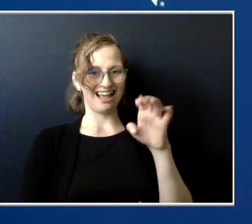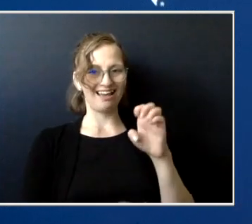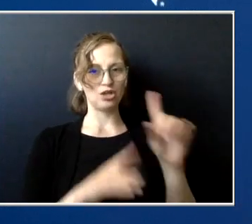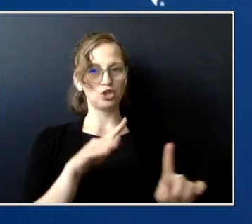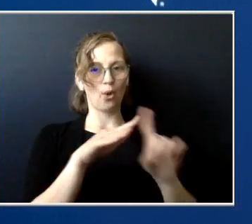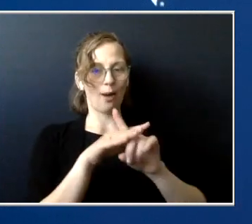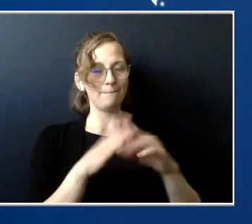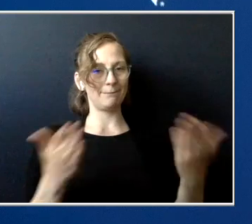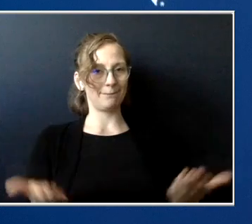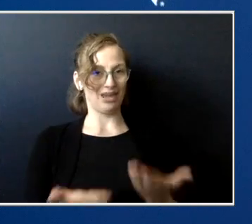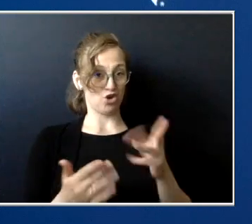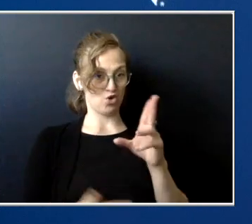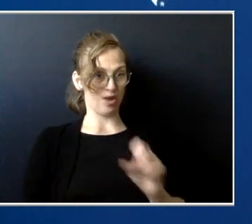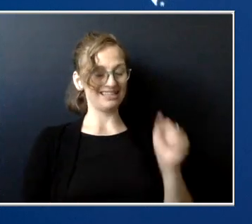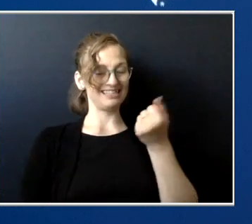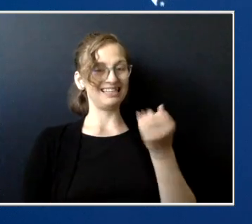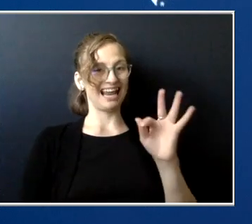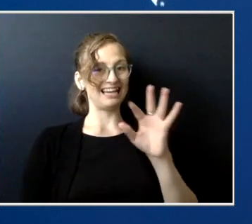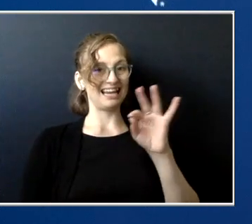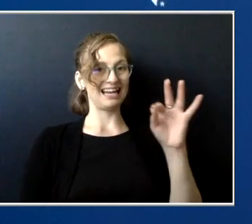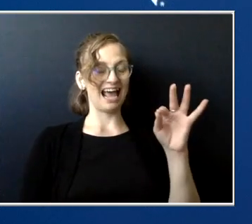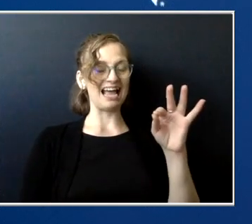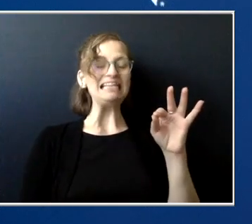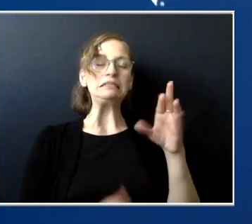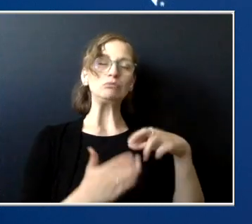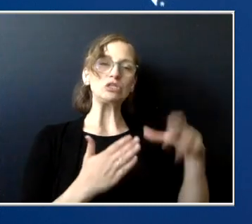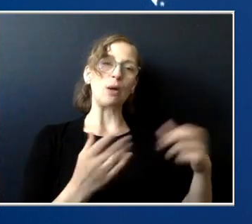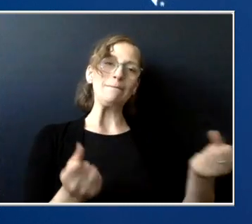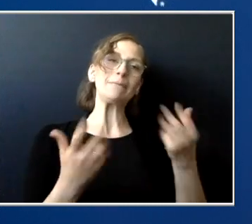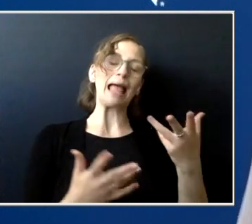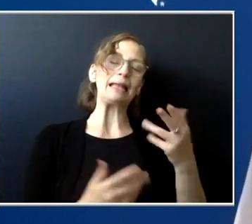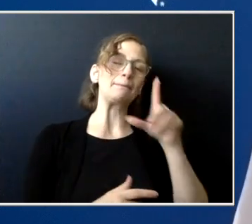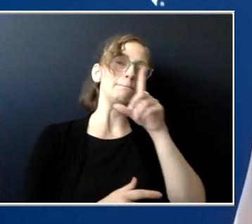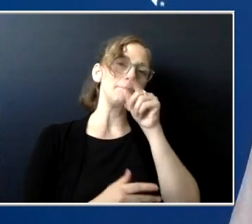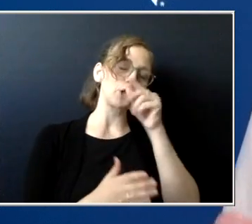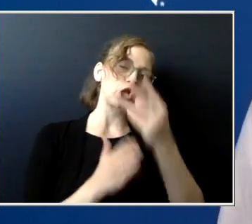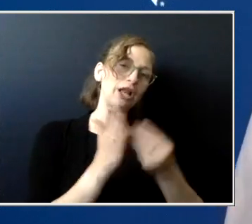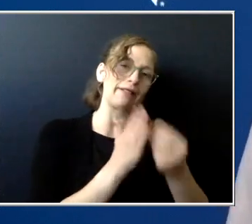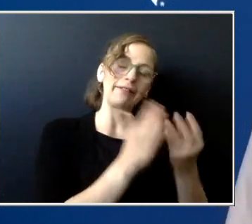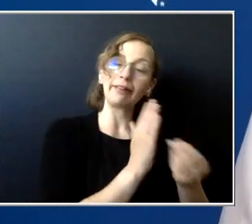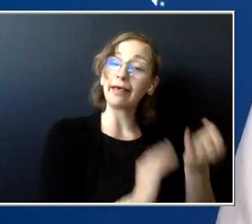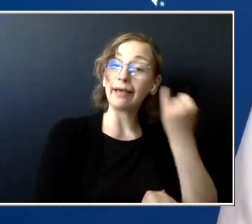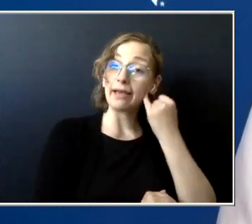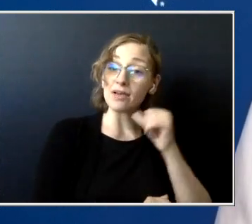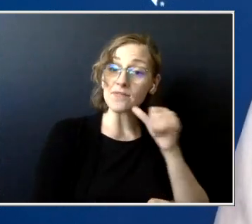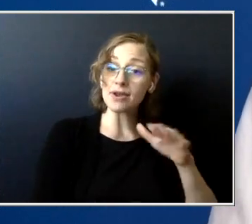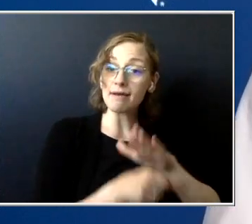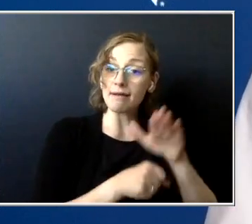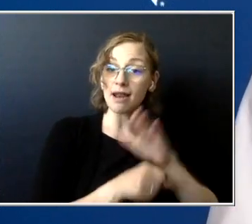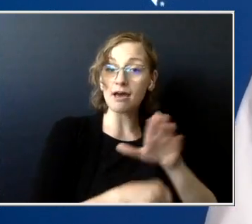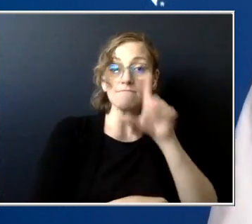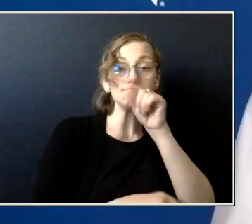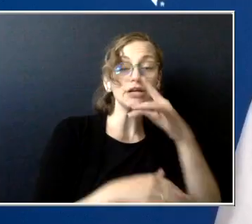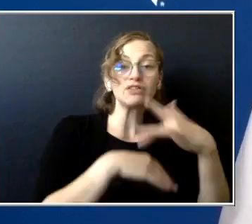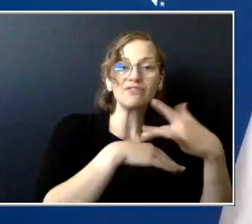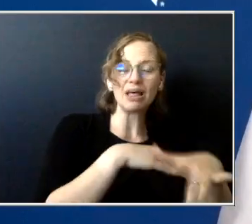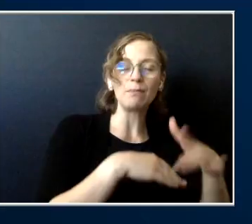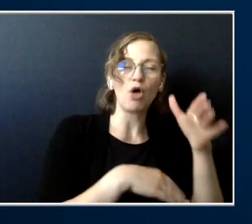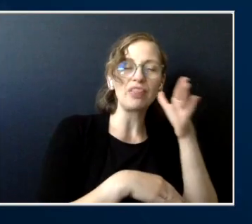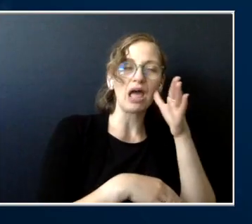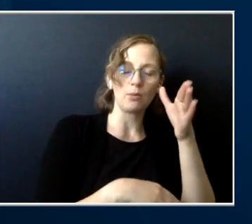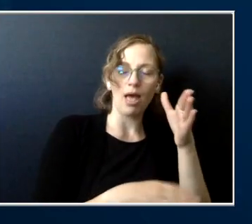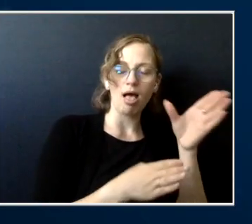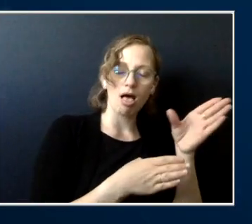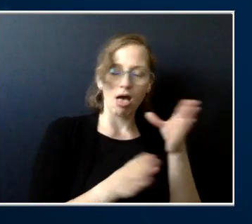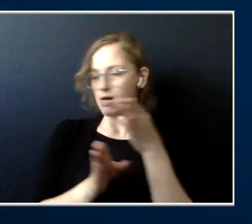If there aren't birds around, they certainly will eat on other hosts, mammalian hosts, including humans as well. So, Right. yeah, that's